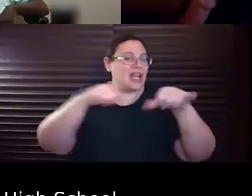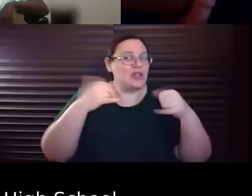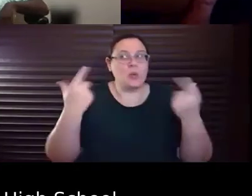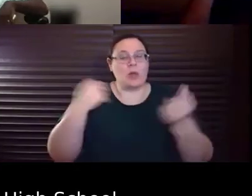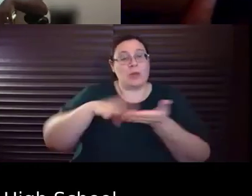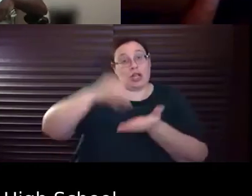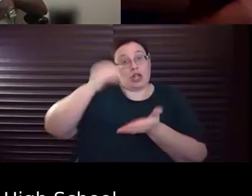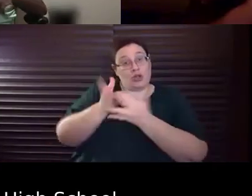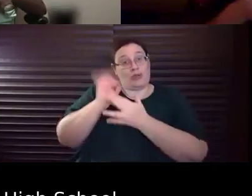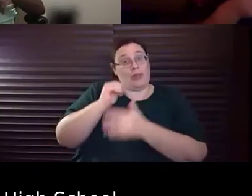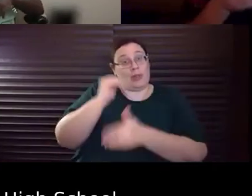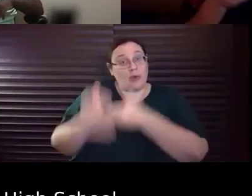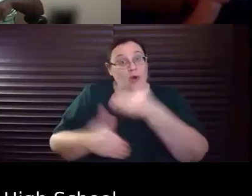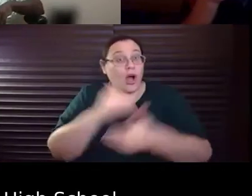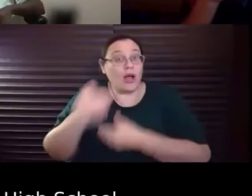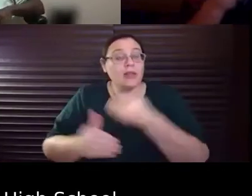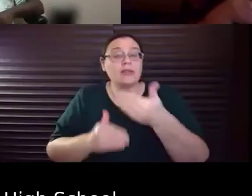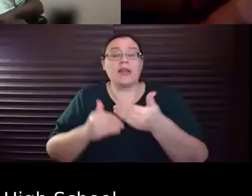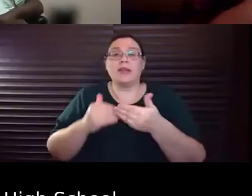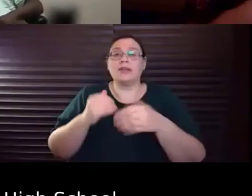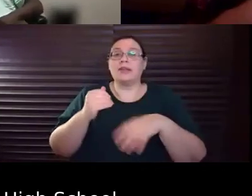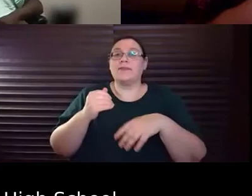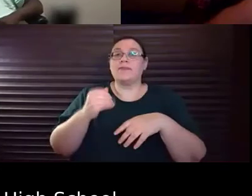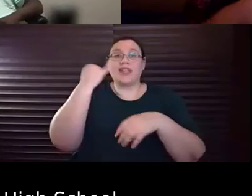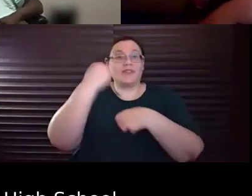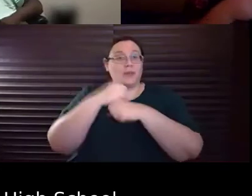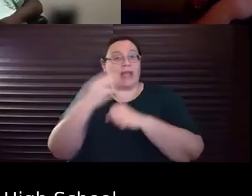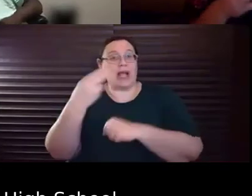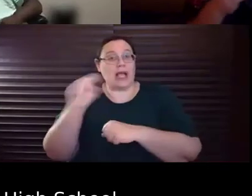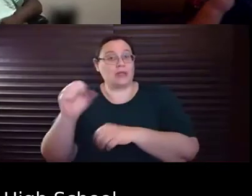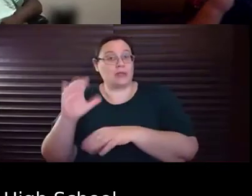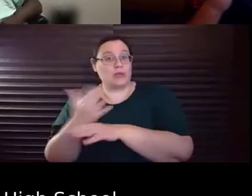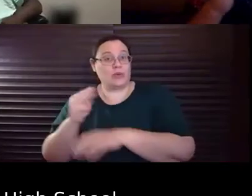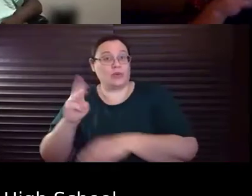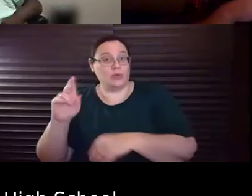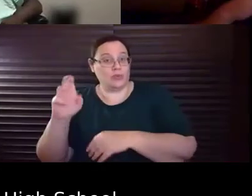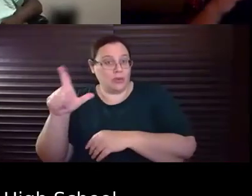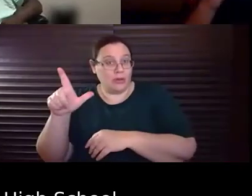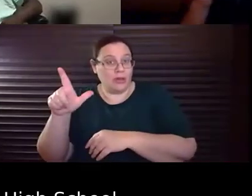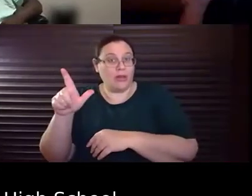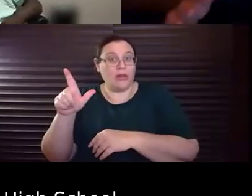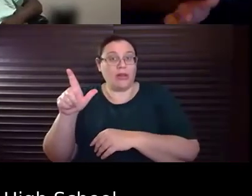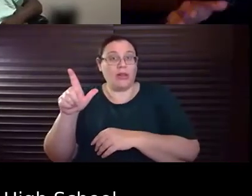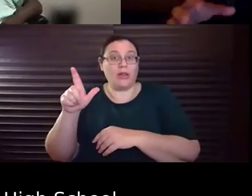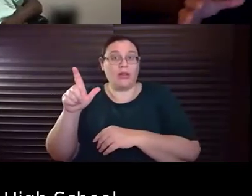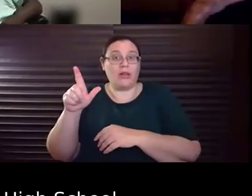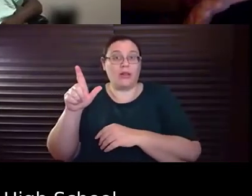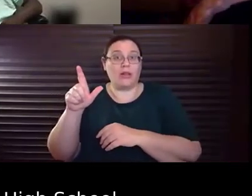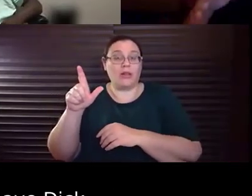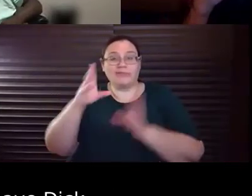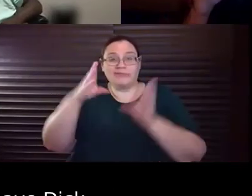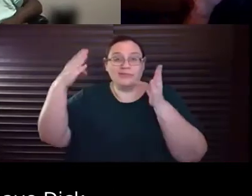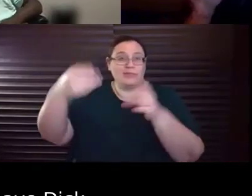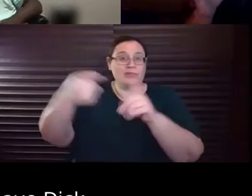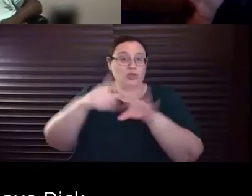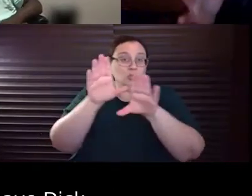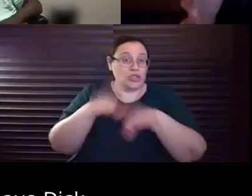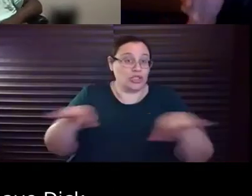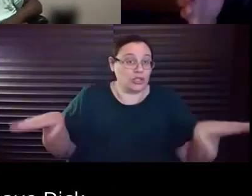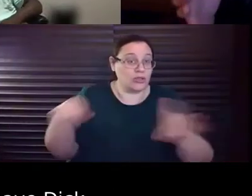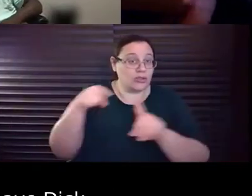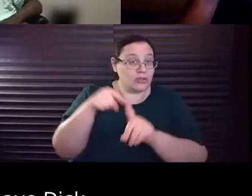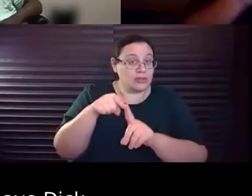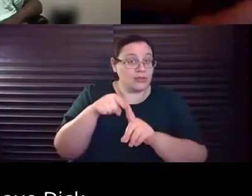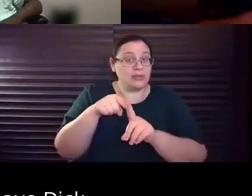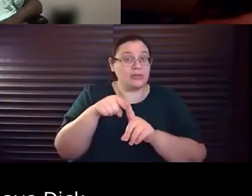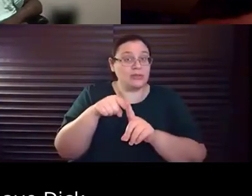like, if you make a High School Musical that is darted towards children, then